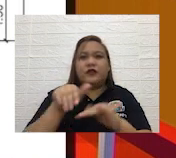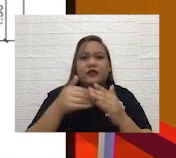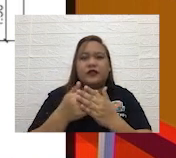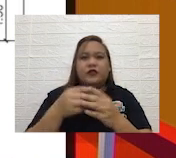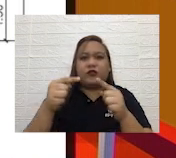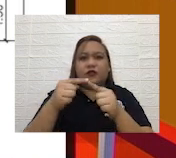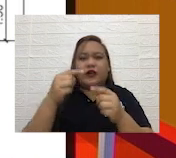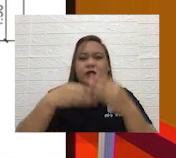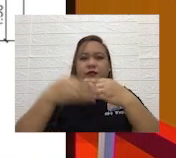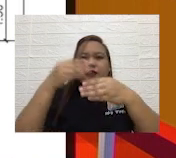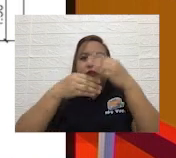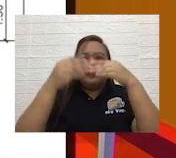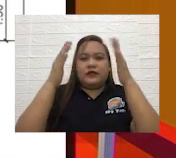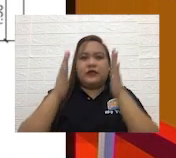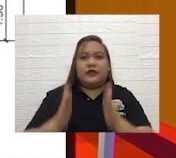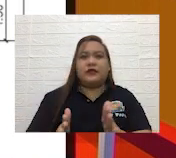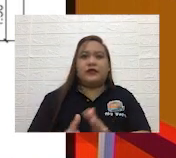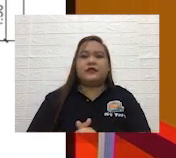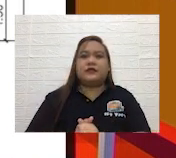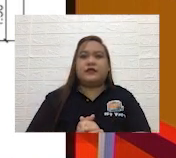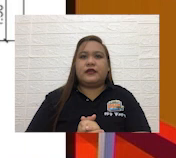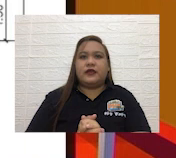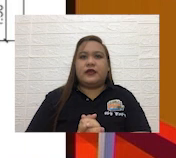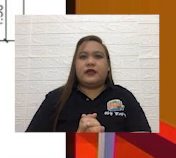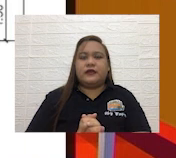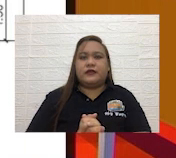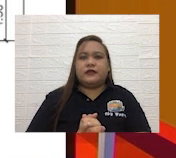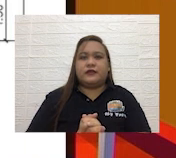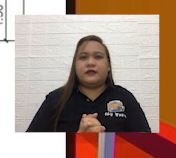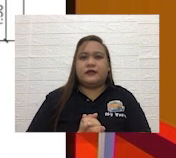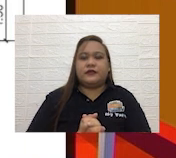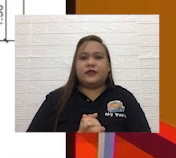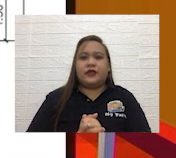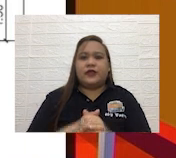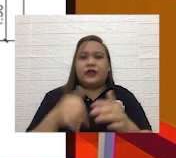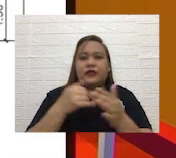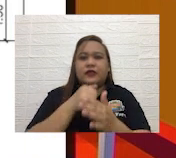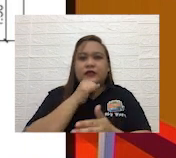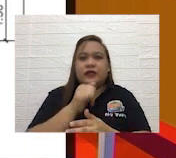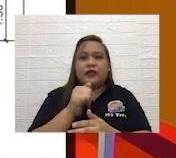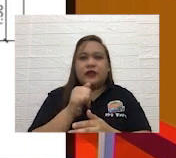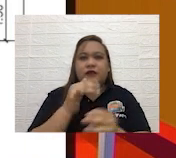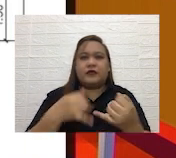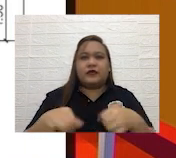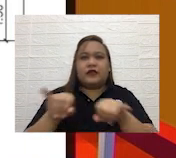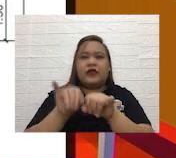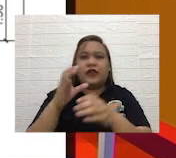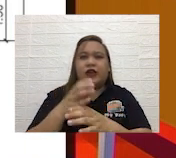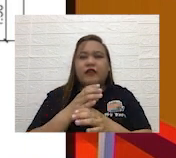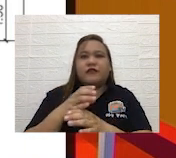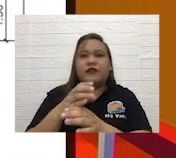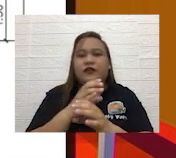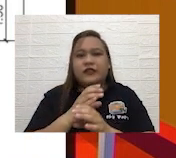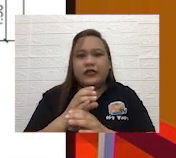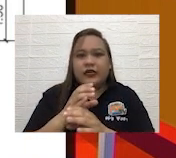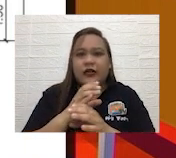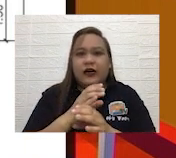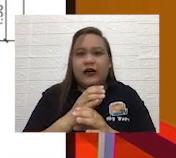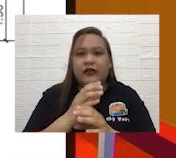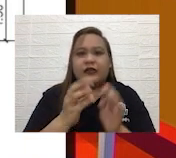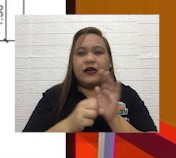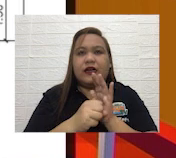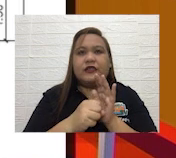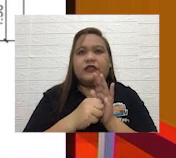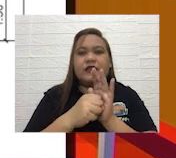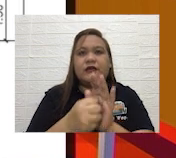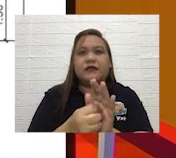builder. One of the most important concerns of the drafters is carefully combining all the symbols,